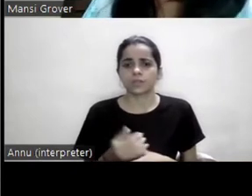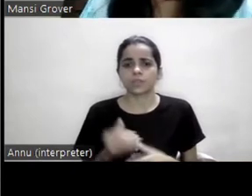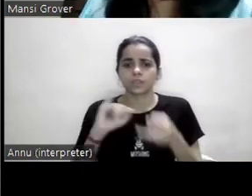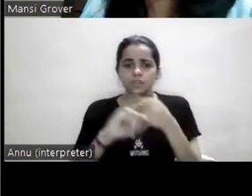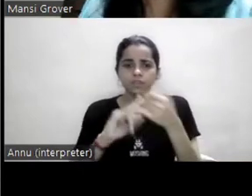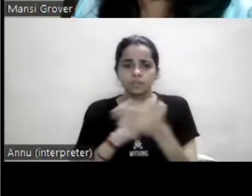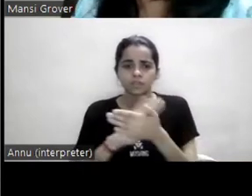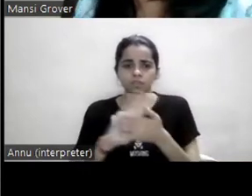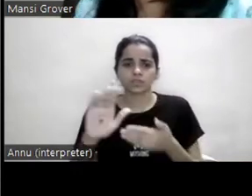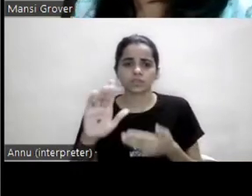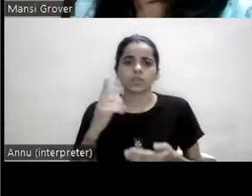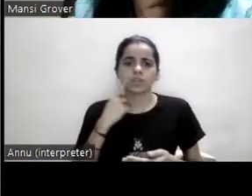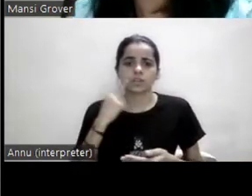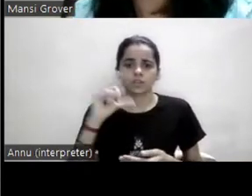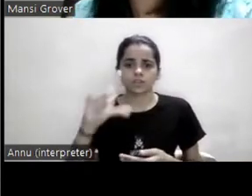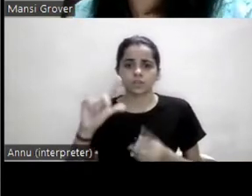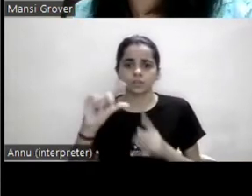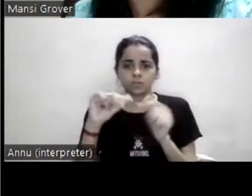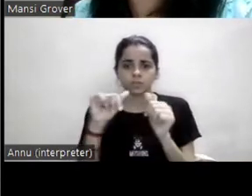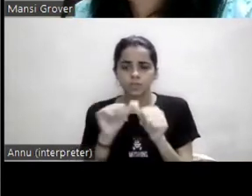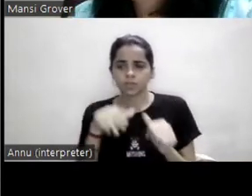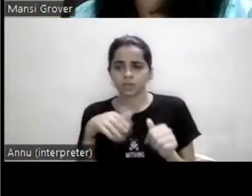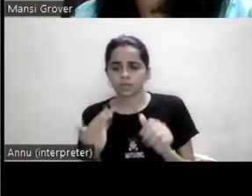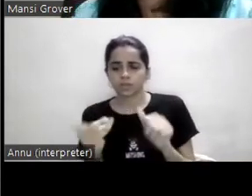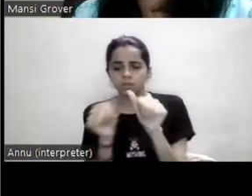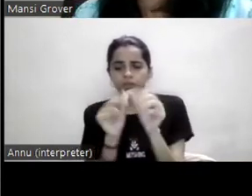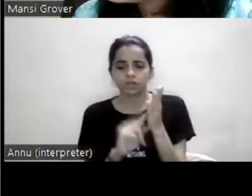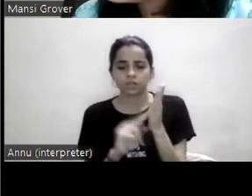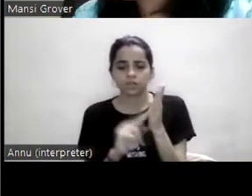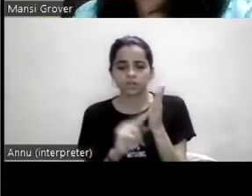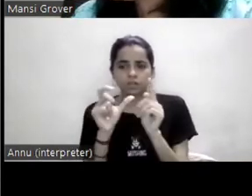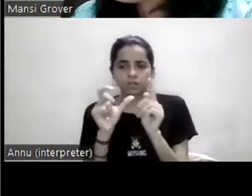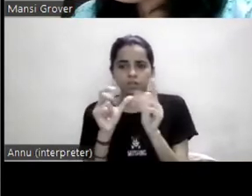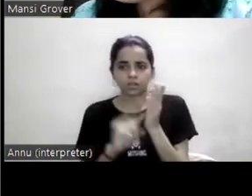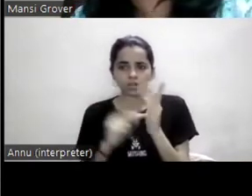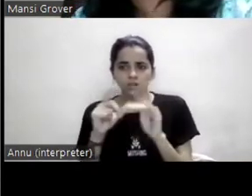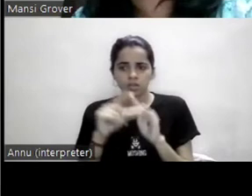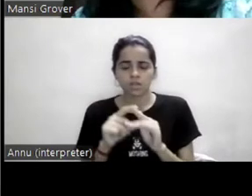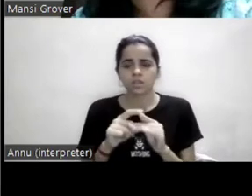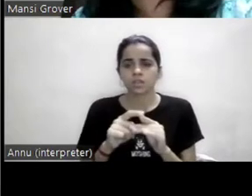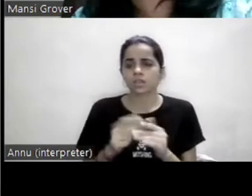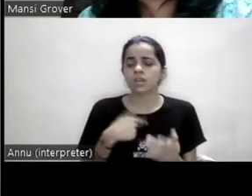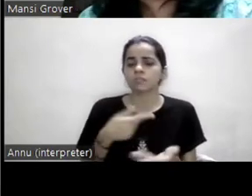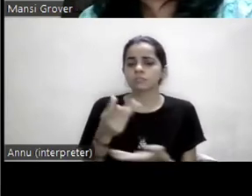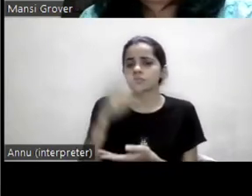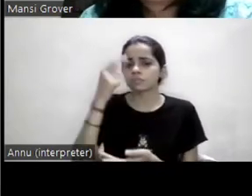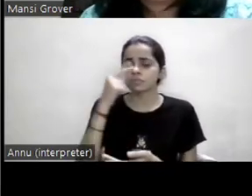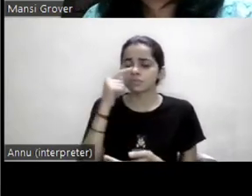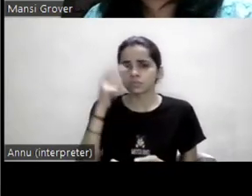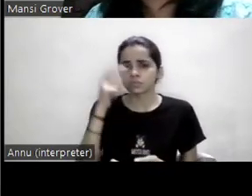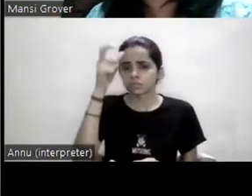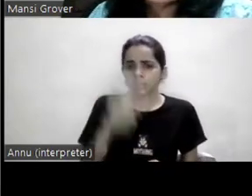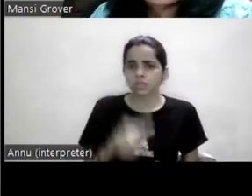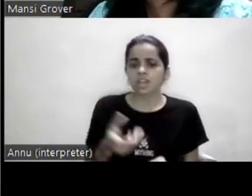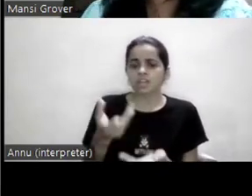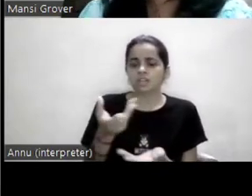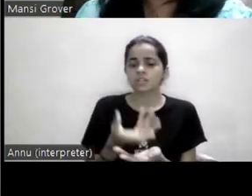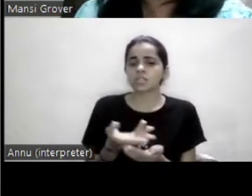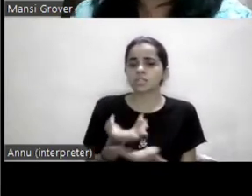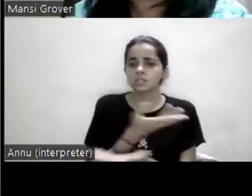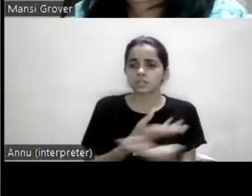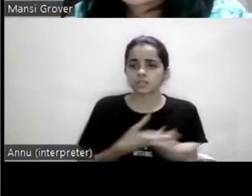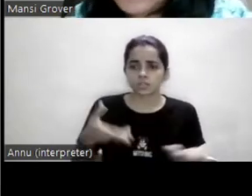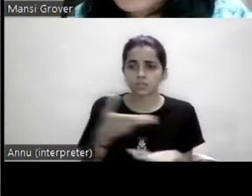in one of her essays, she would write here about the earliest care